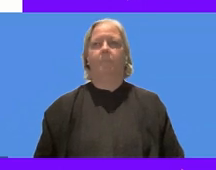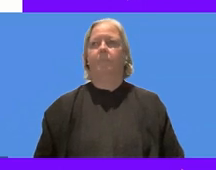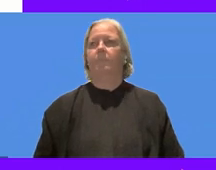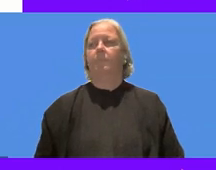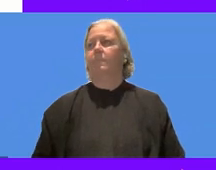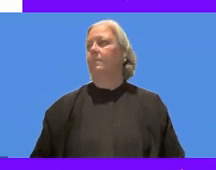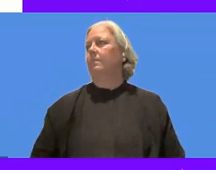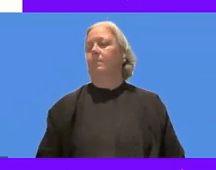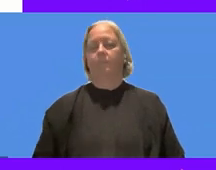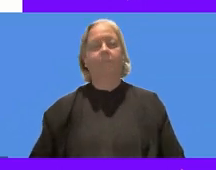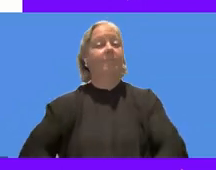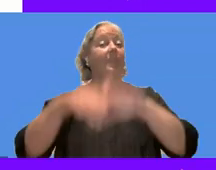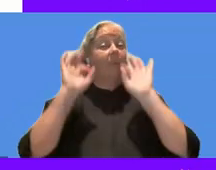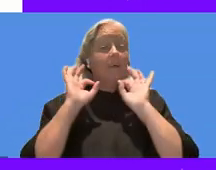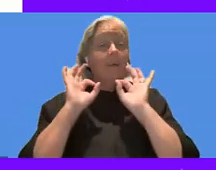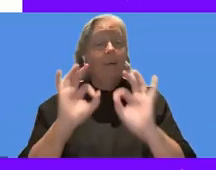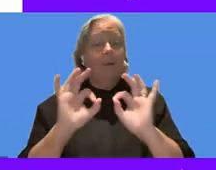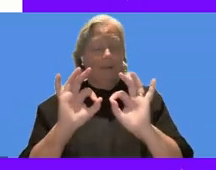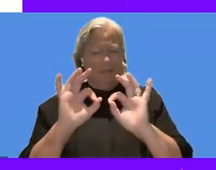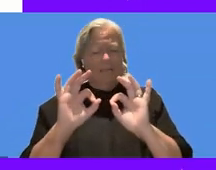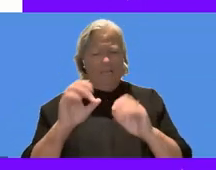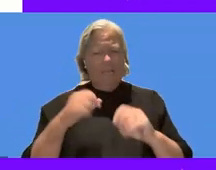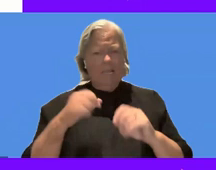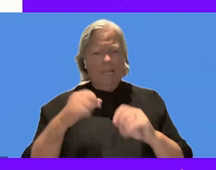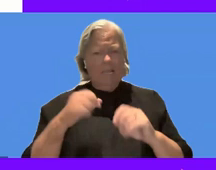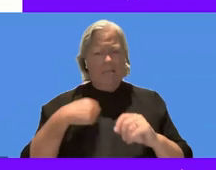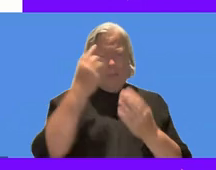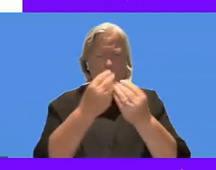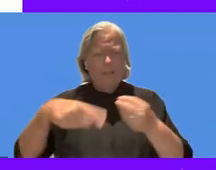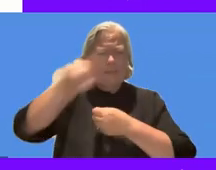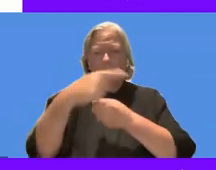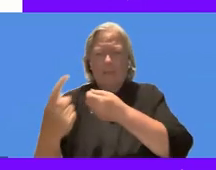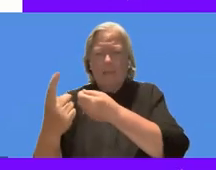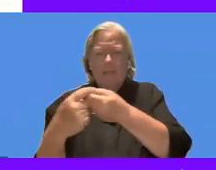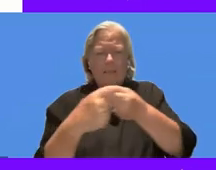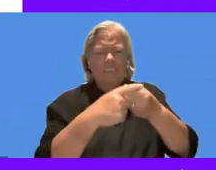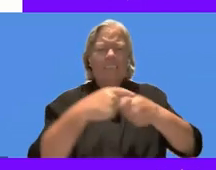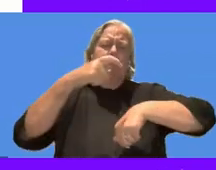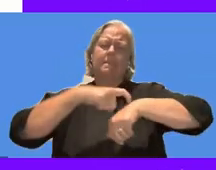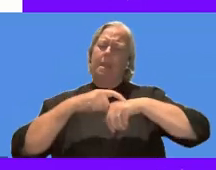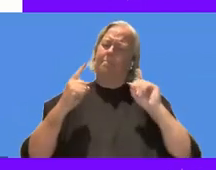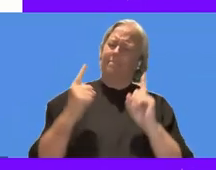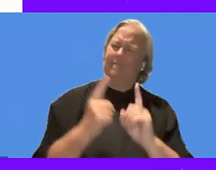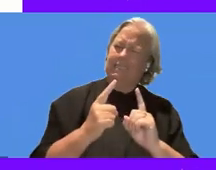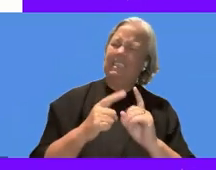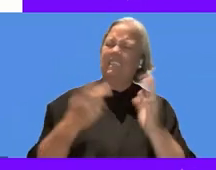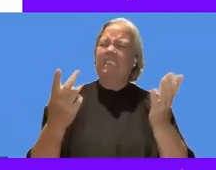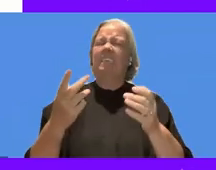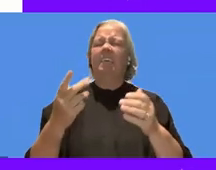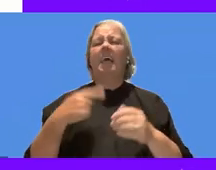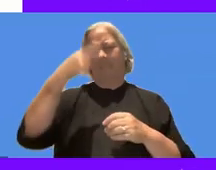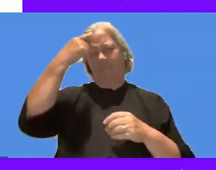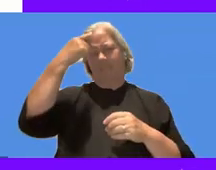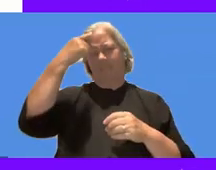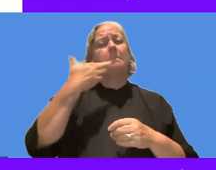Brilliant. I think we have quite a lot of people now, and I know time is short, so we're going to make a start. And then hopefully, you